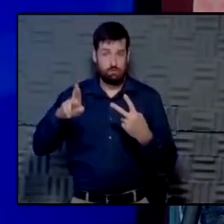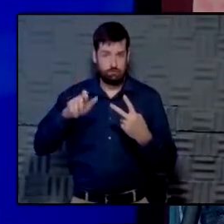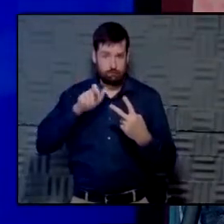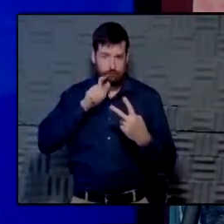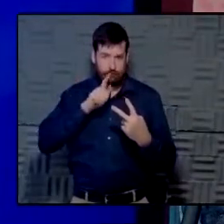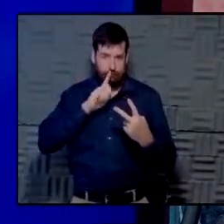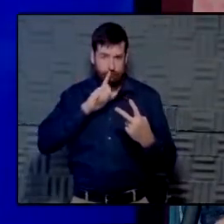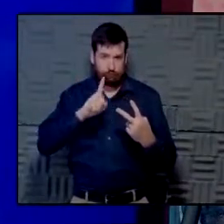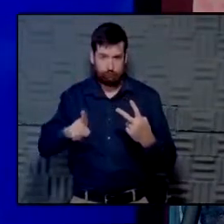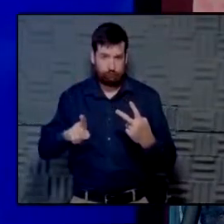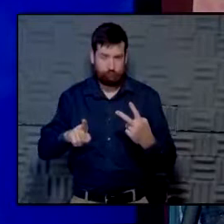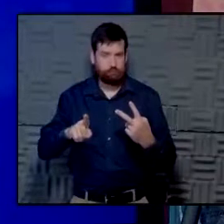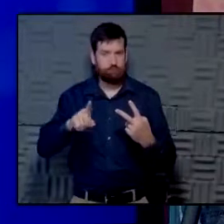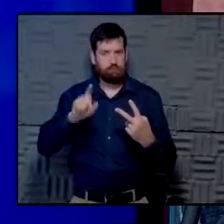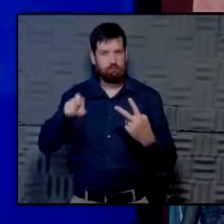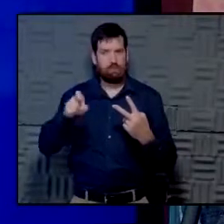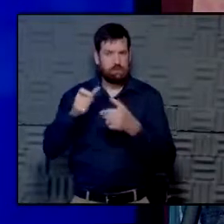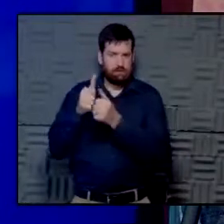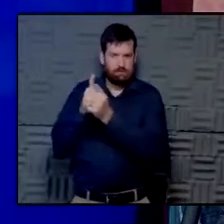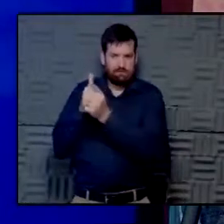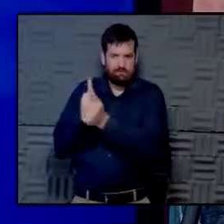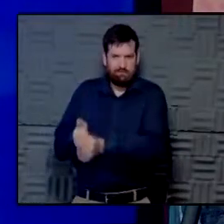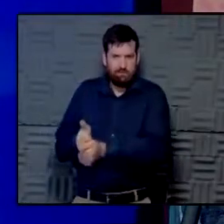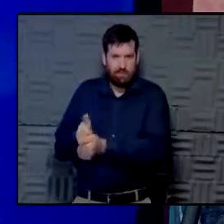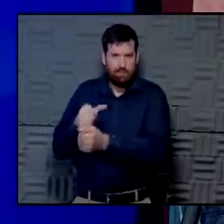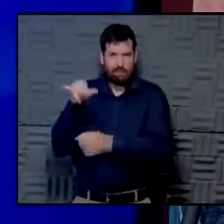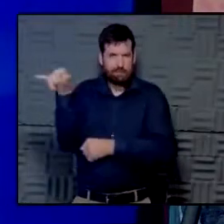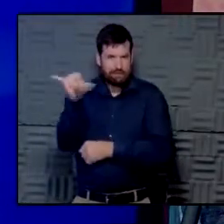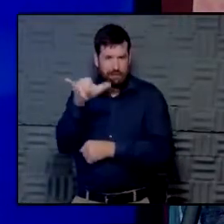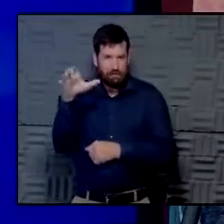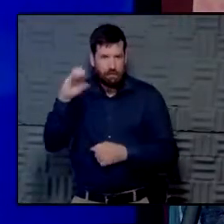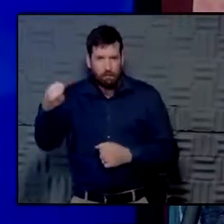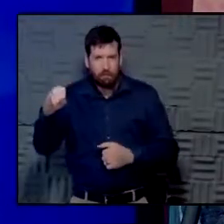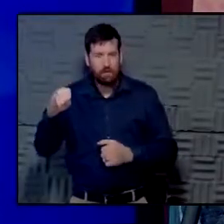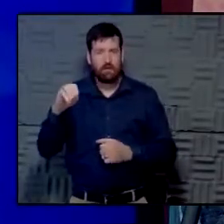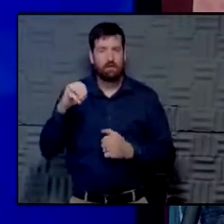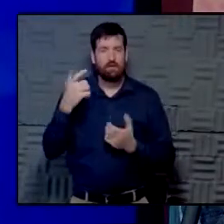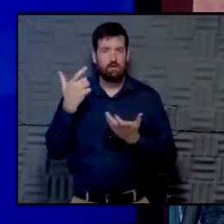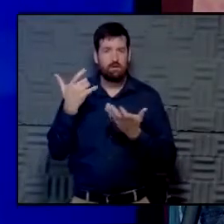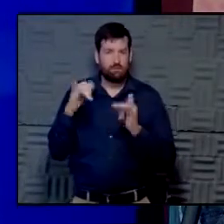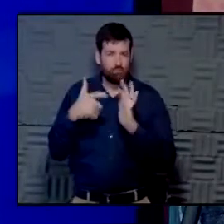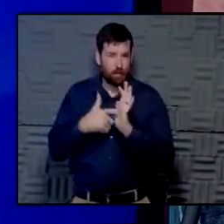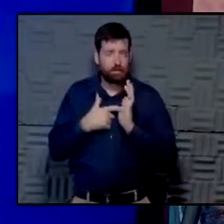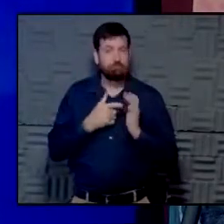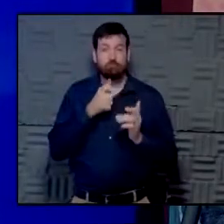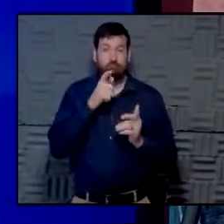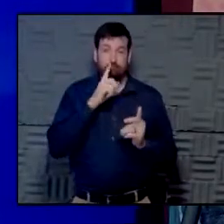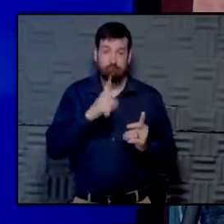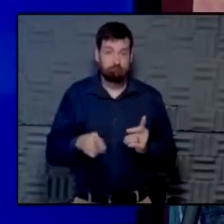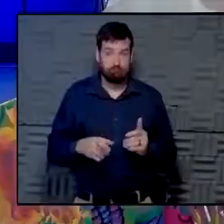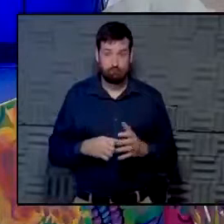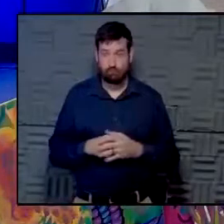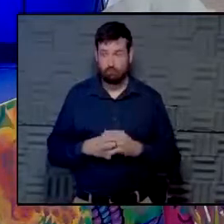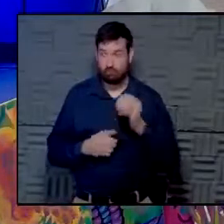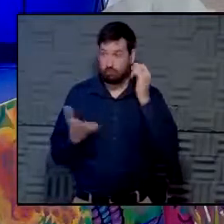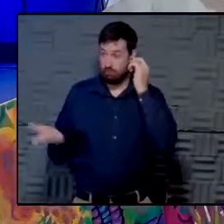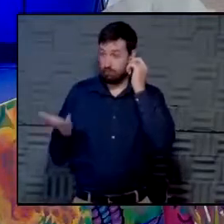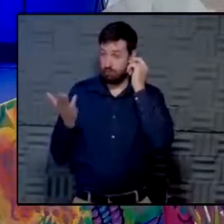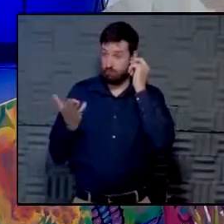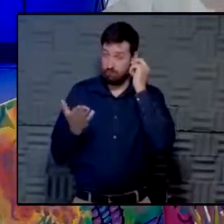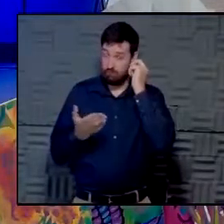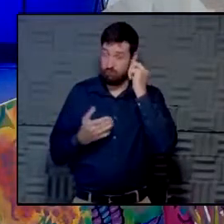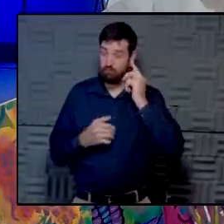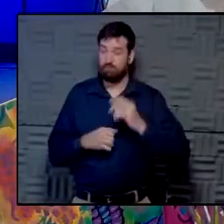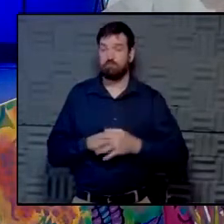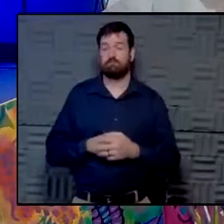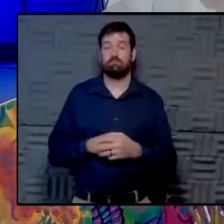manufacturer available, if you have to get your booster, I don't know that continuum will be required. And if you want to answer that or